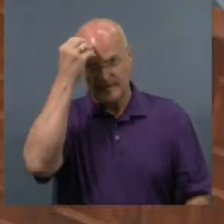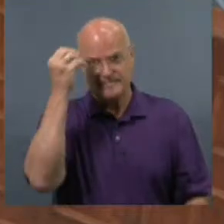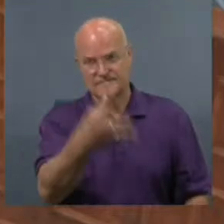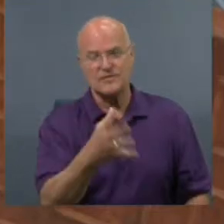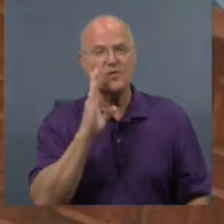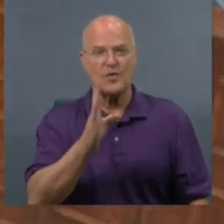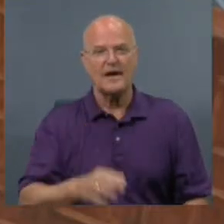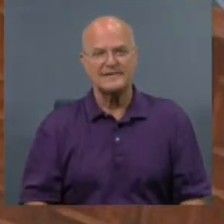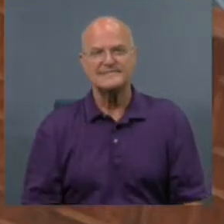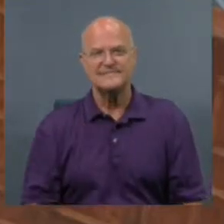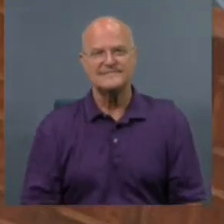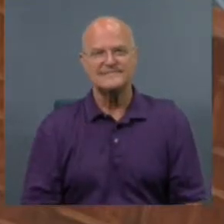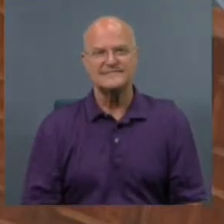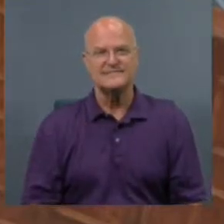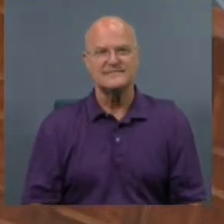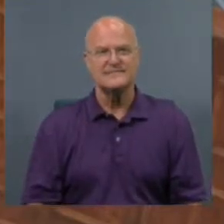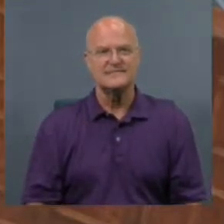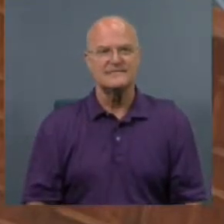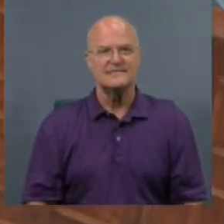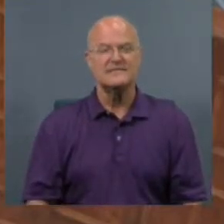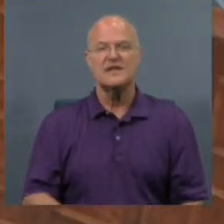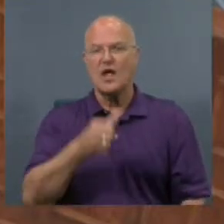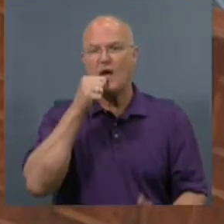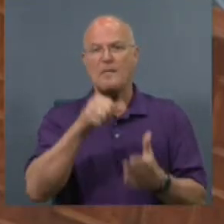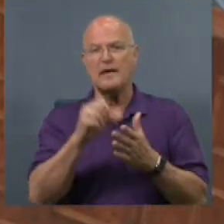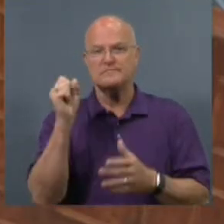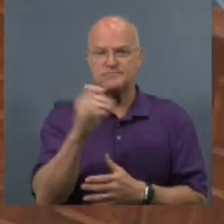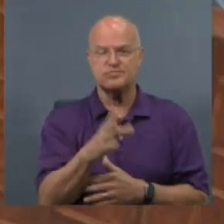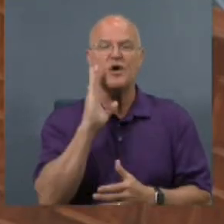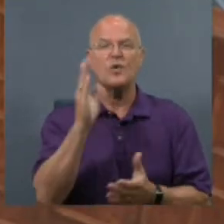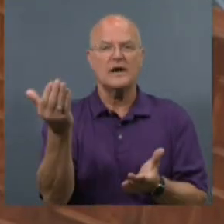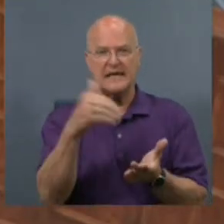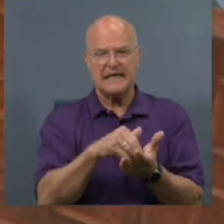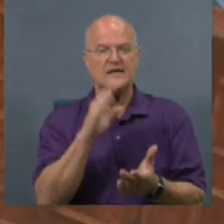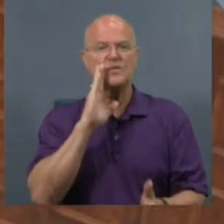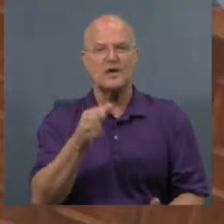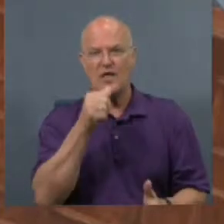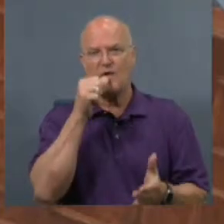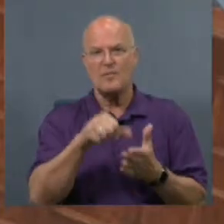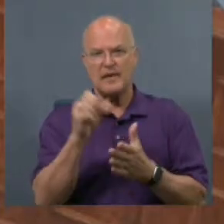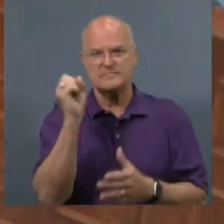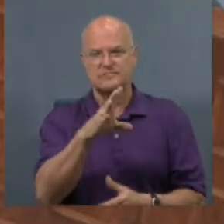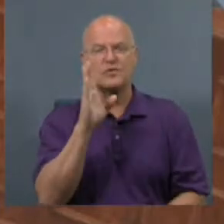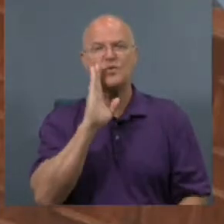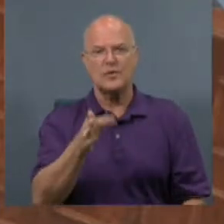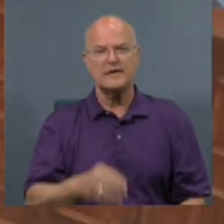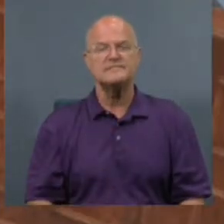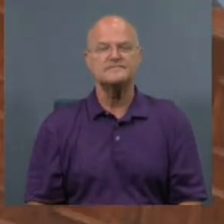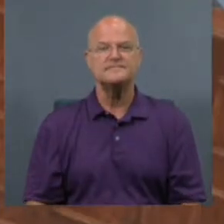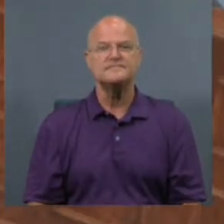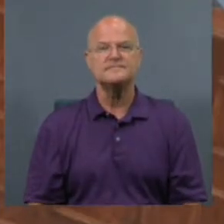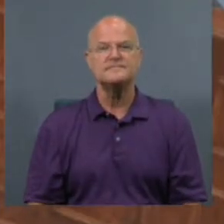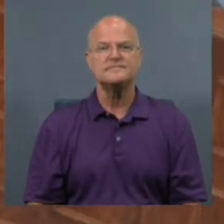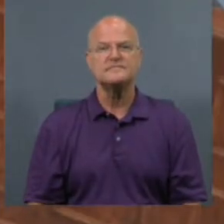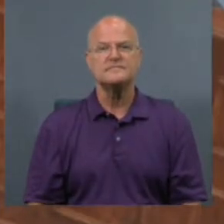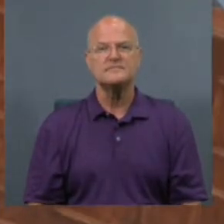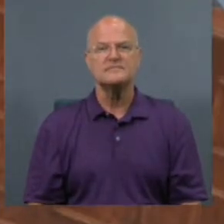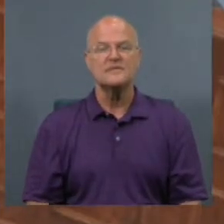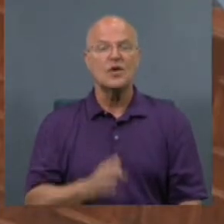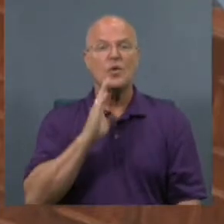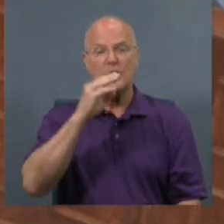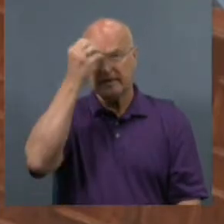notification. So it'll come in the mail again. Yeah, you will get notification through mail service. Yes, sir. So you will